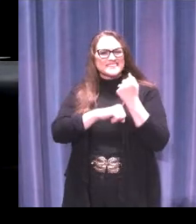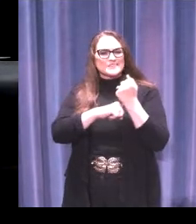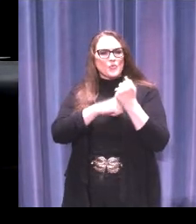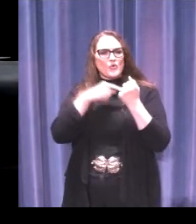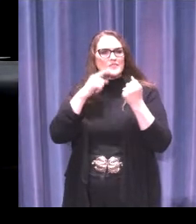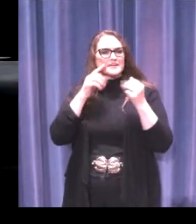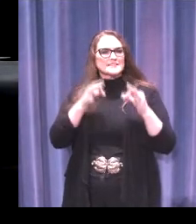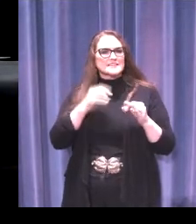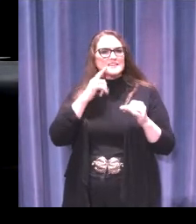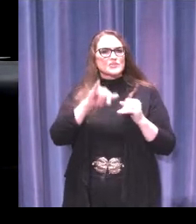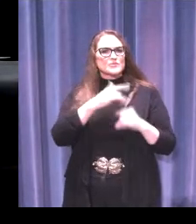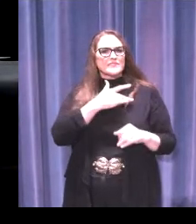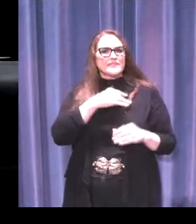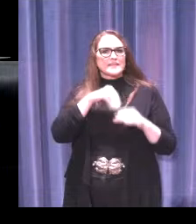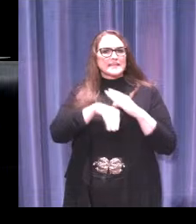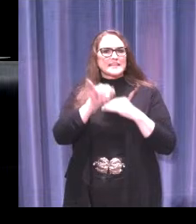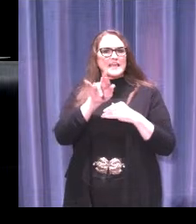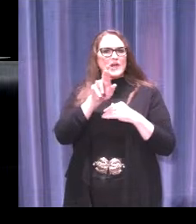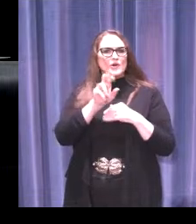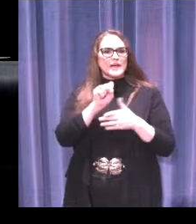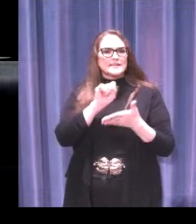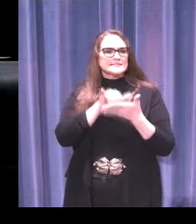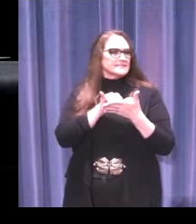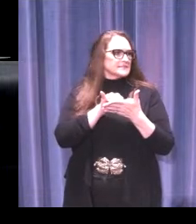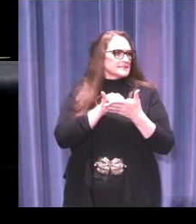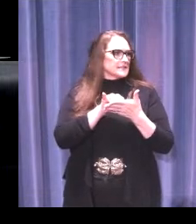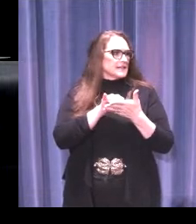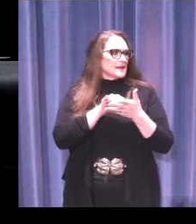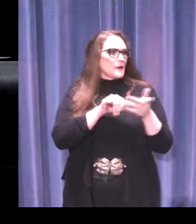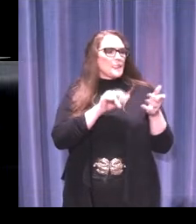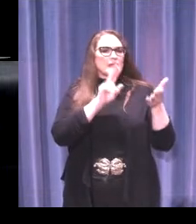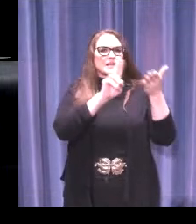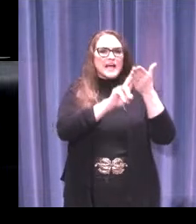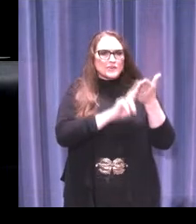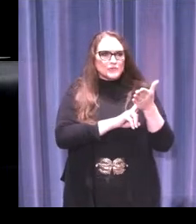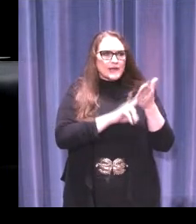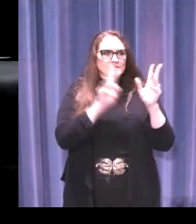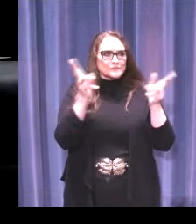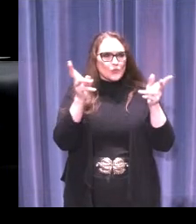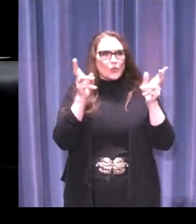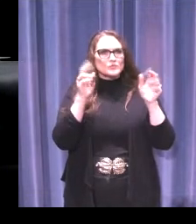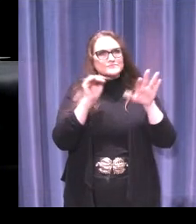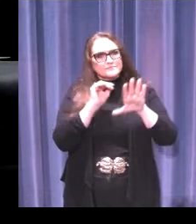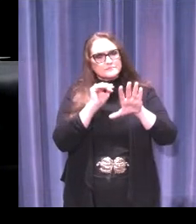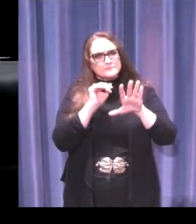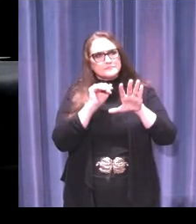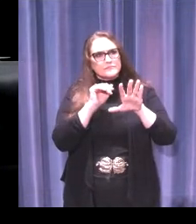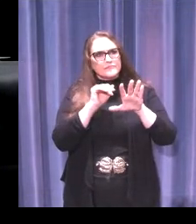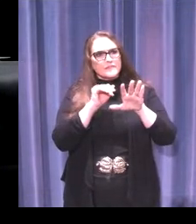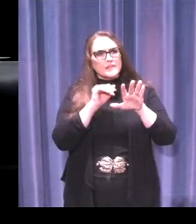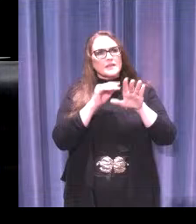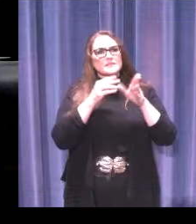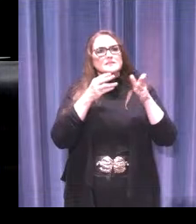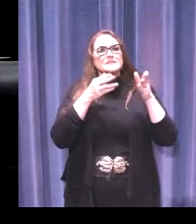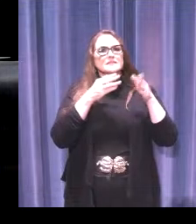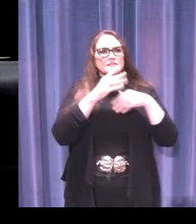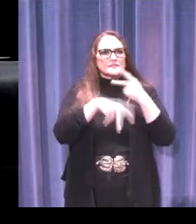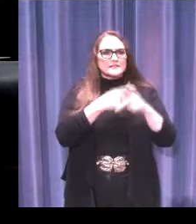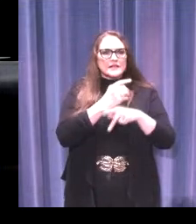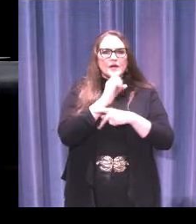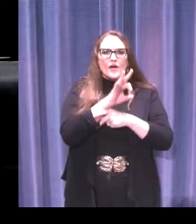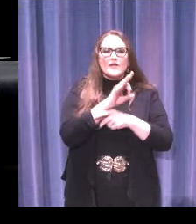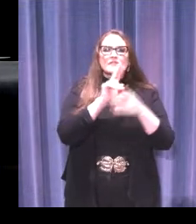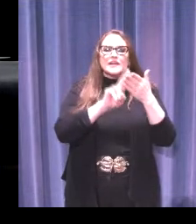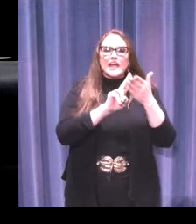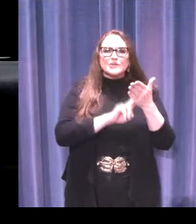the IRS that, not at will, but contract, the quote, the vehicle of a contract